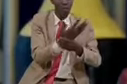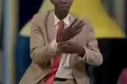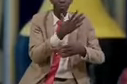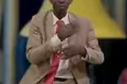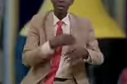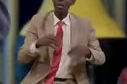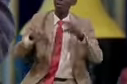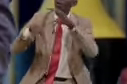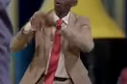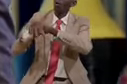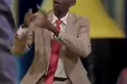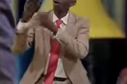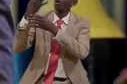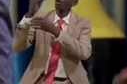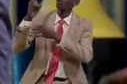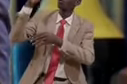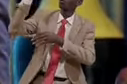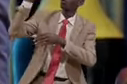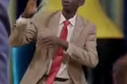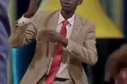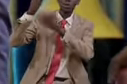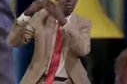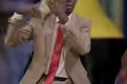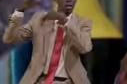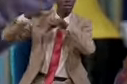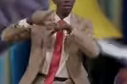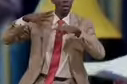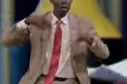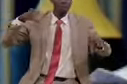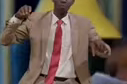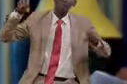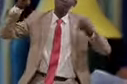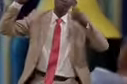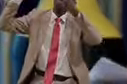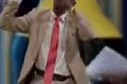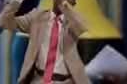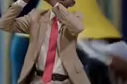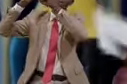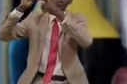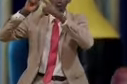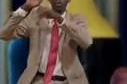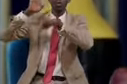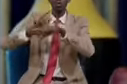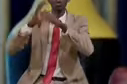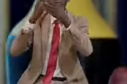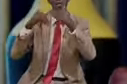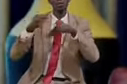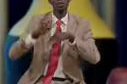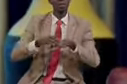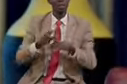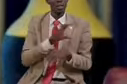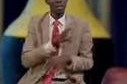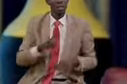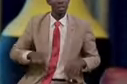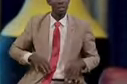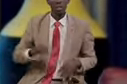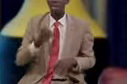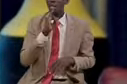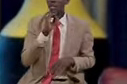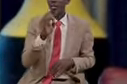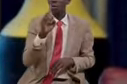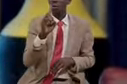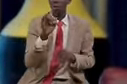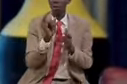of heaven, and he brings you up to touch heaven. He is the one that will make you